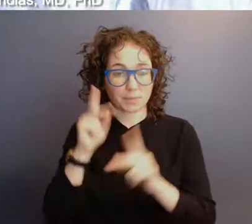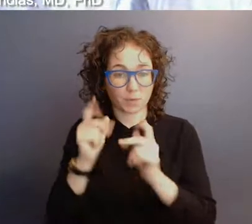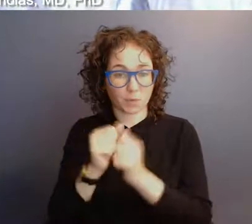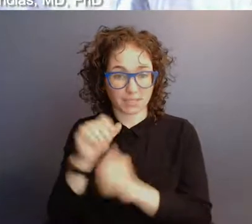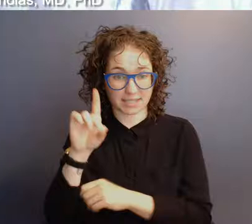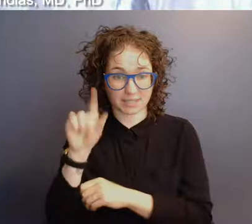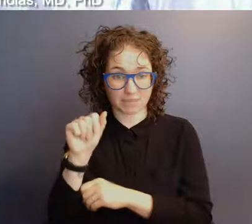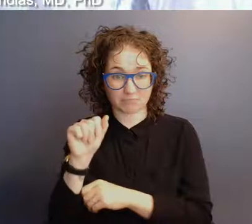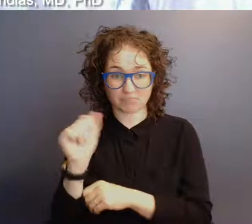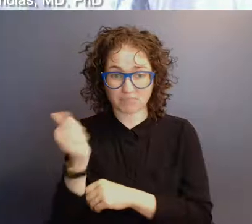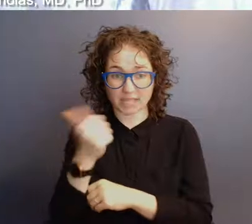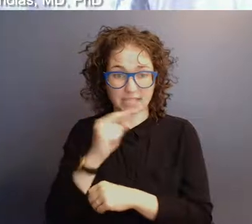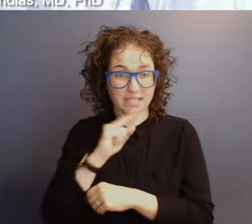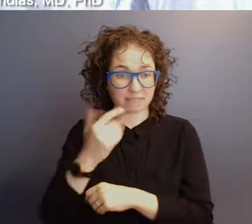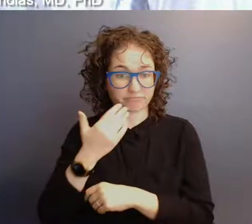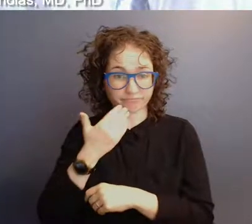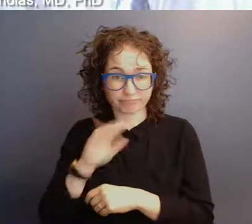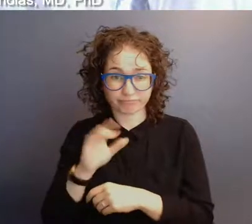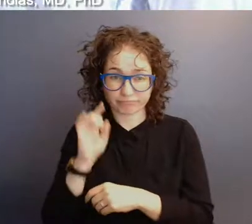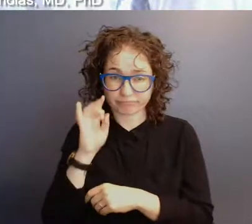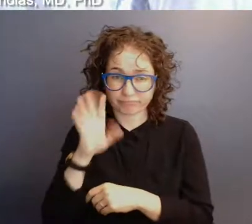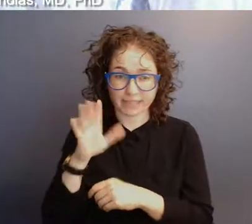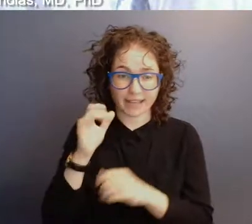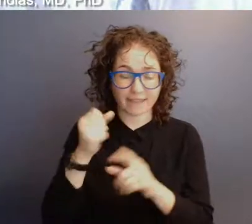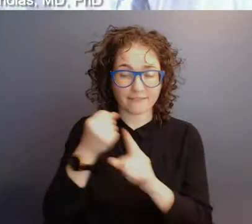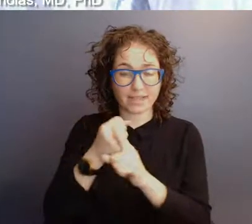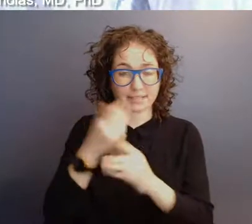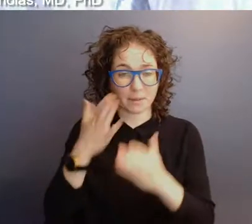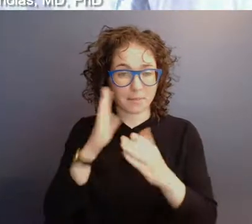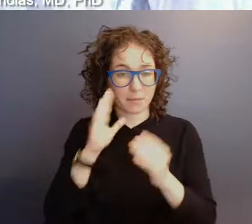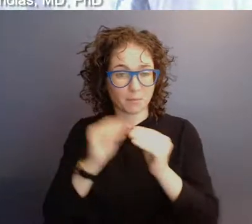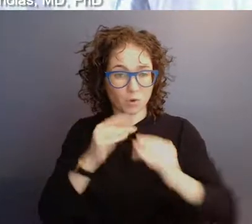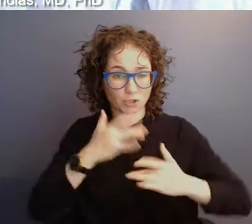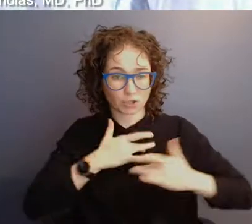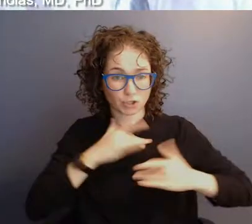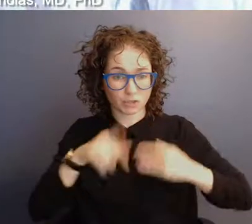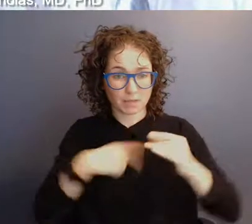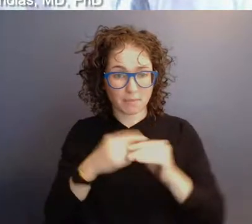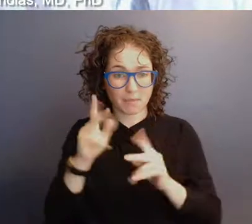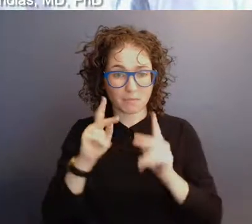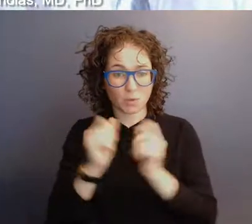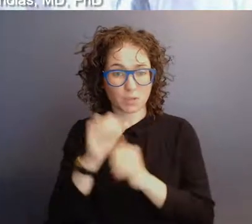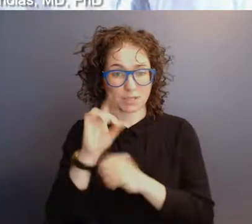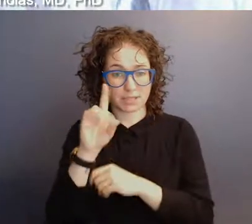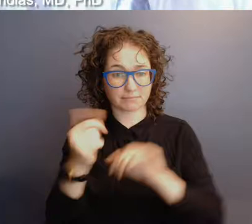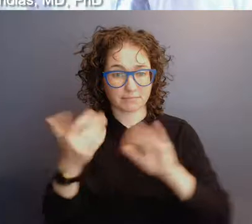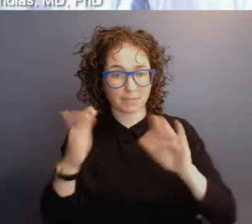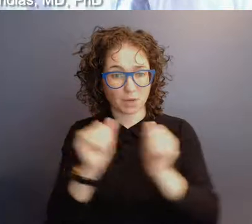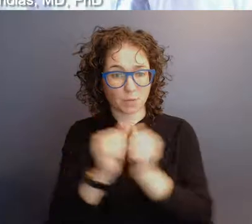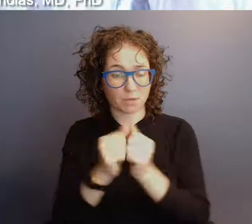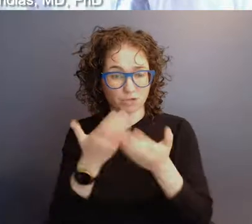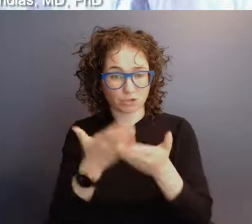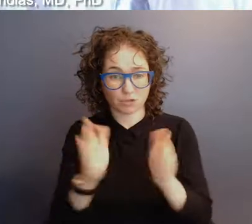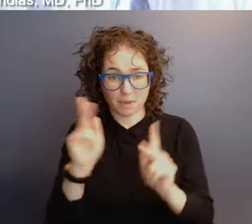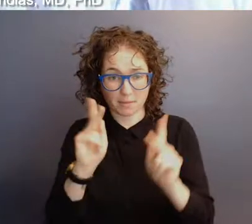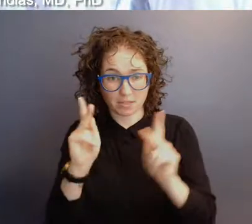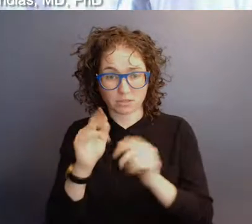adverse effects that we might be more concerned about in those with disabilities in comparison with the general population? Dr.